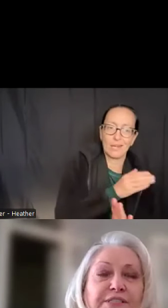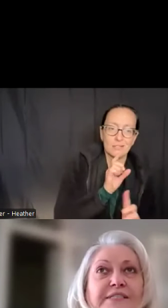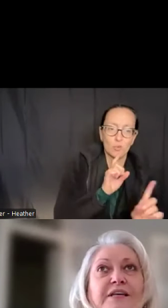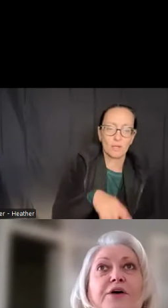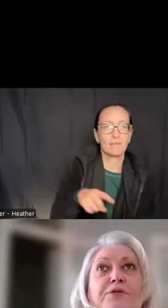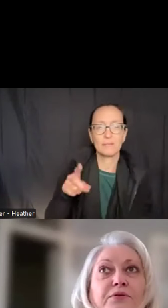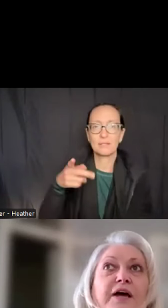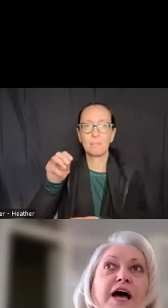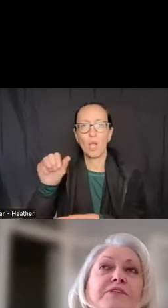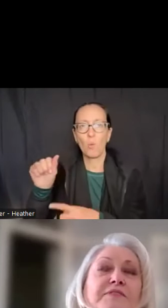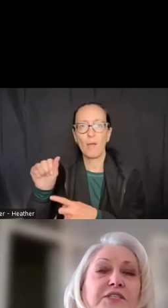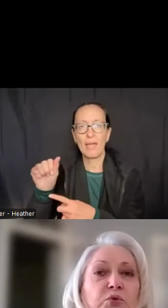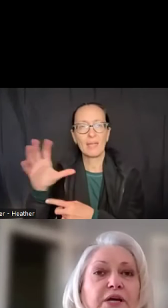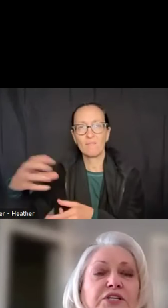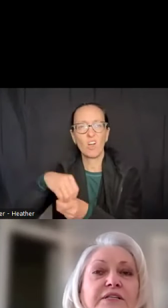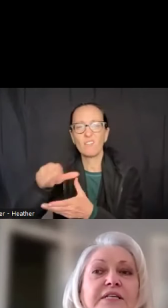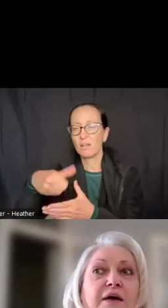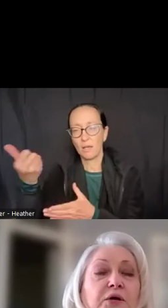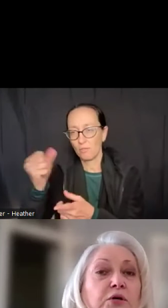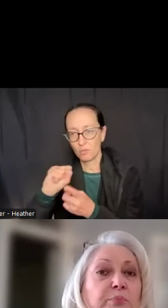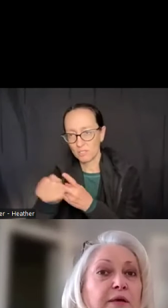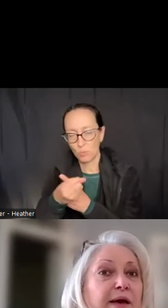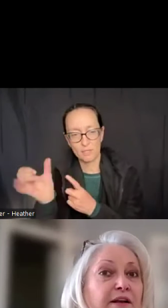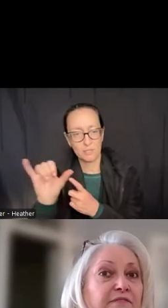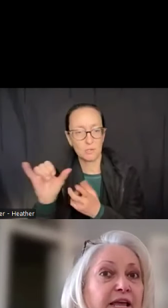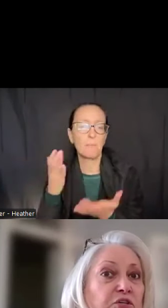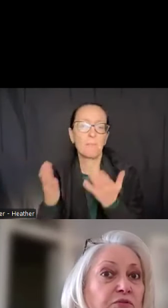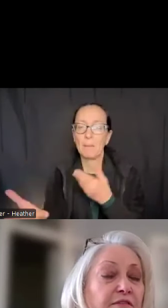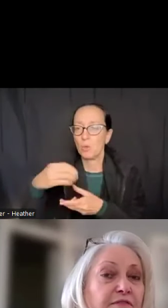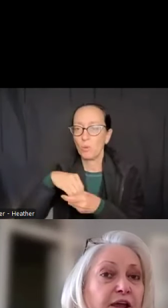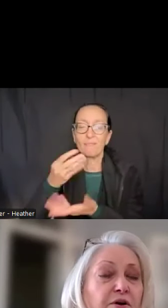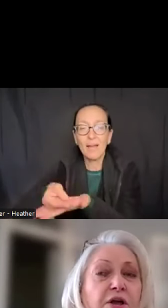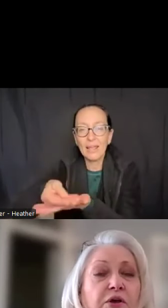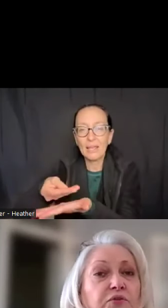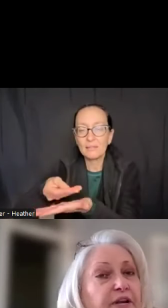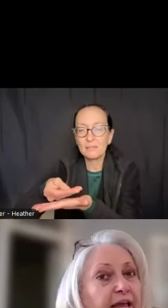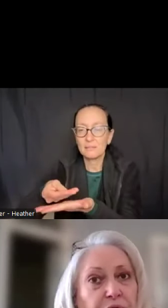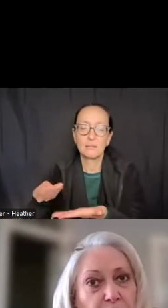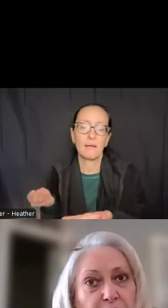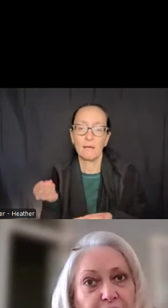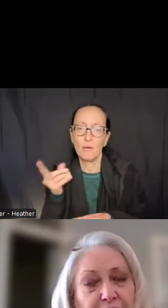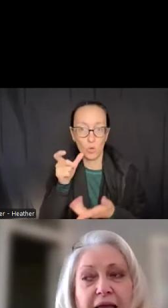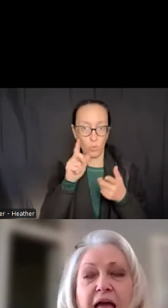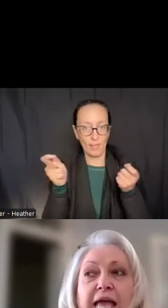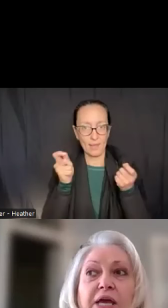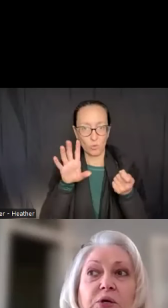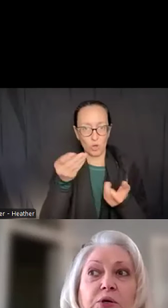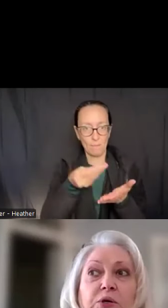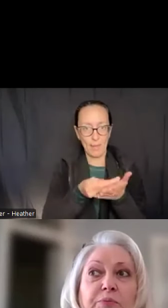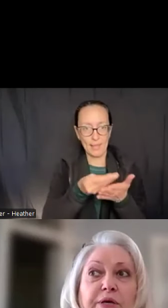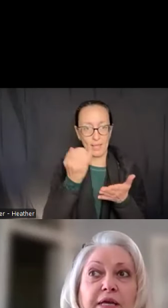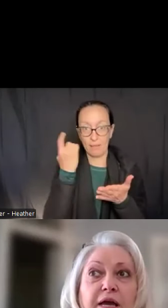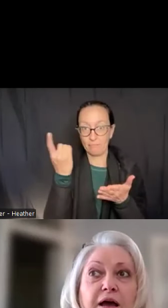usually addresses other types of situations. It could be about a financial affair, who's going to handle your money.